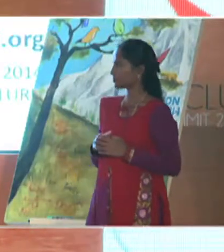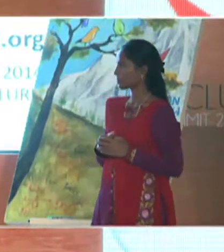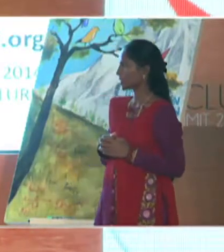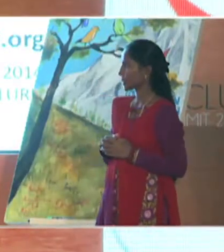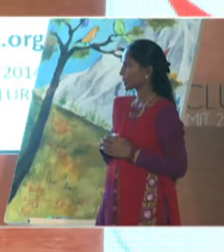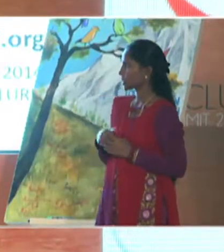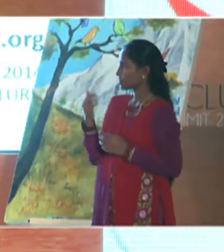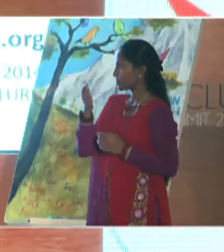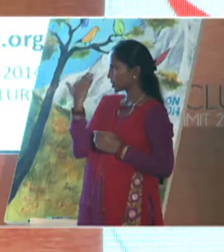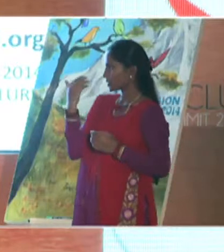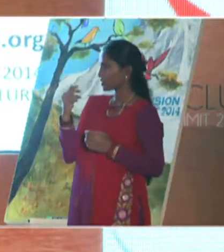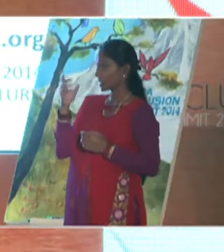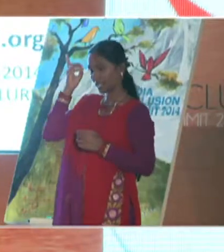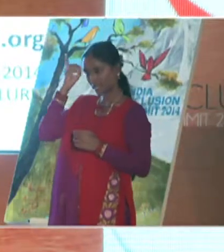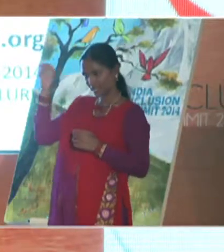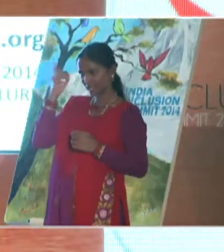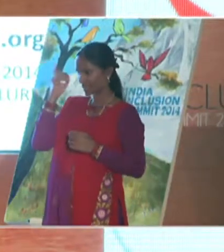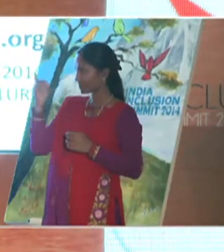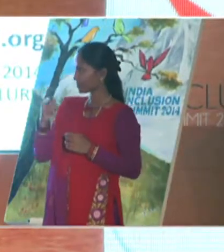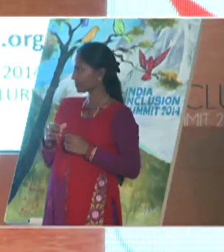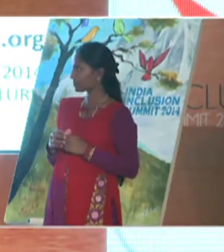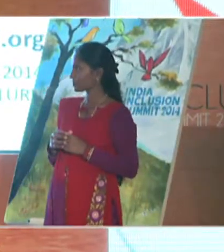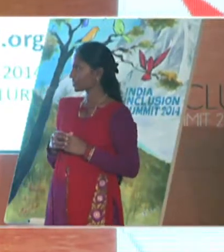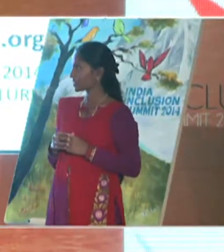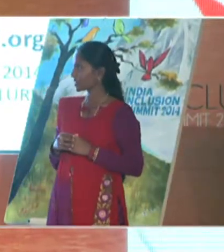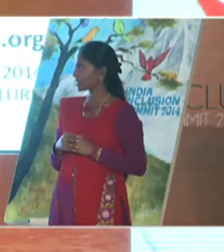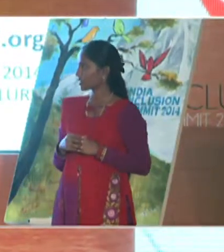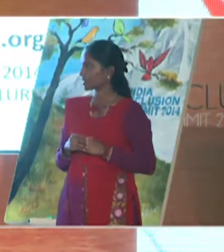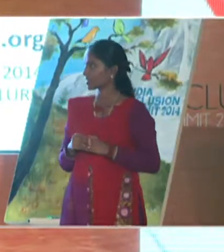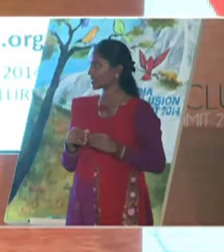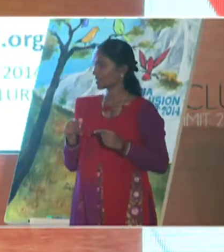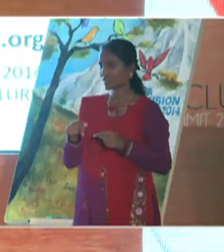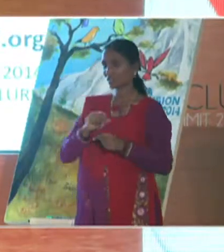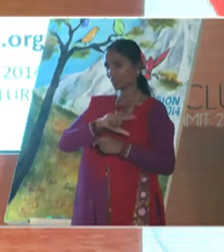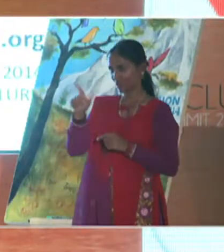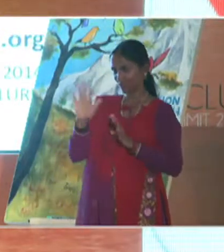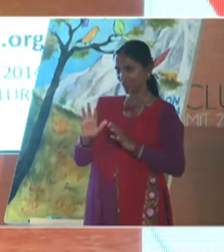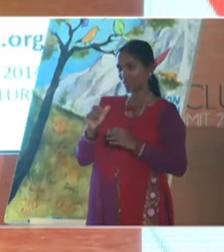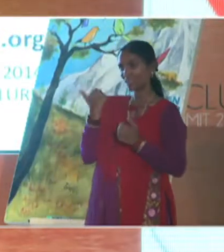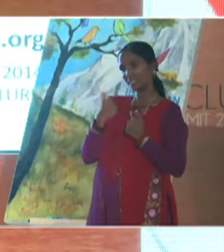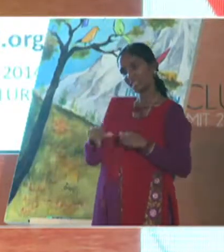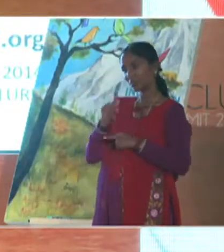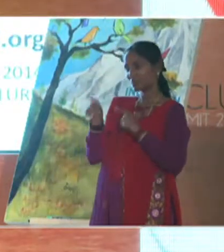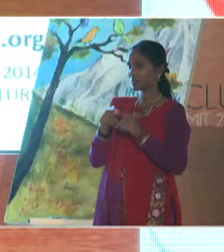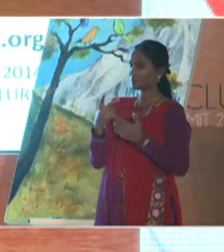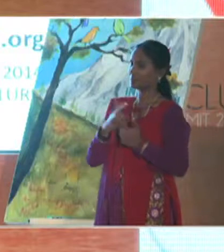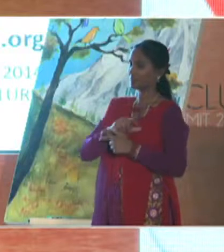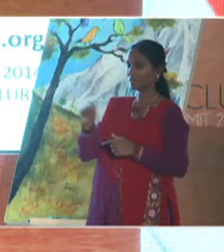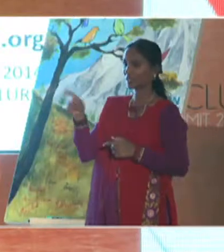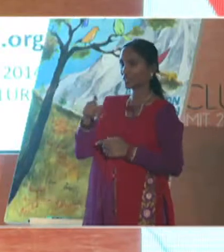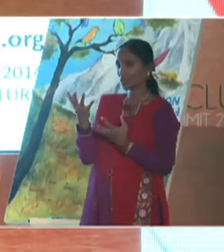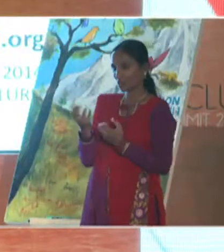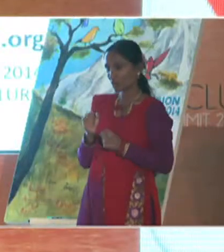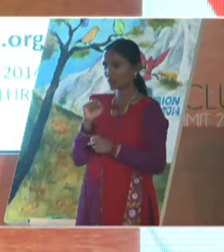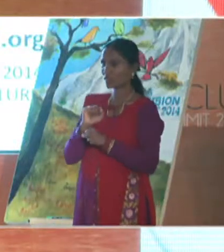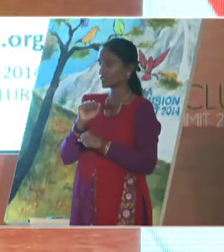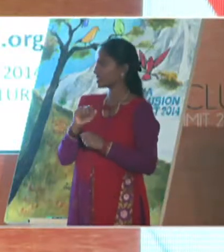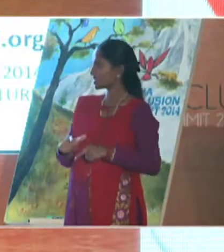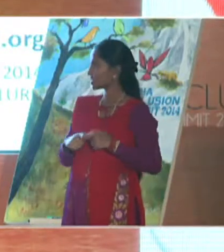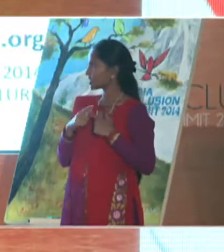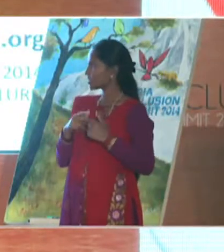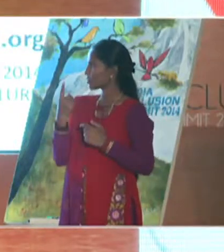told our students, dream and don't listen to anybody else. You've got to work for 40 to 50 years. If